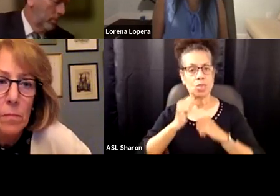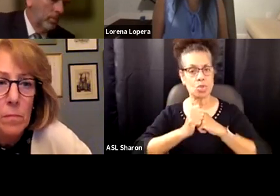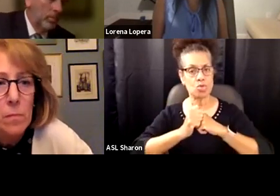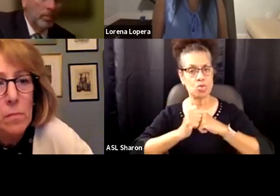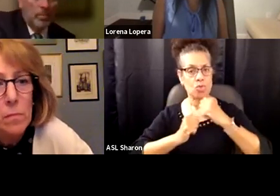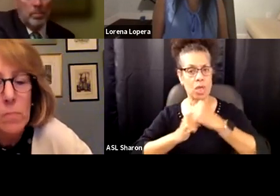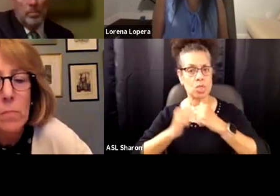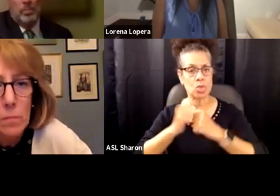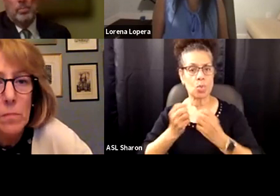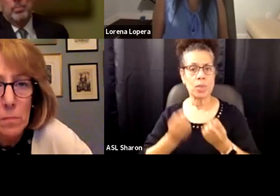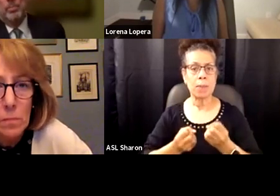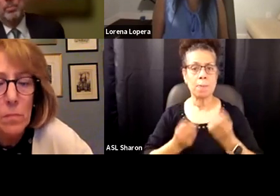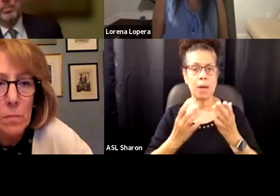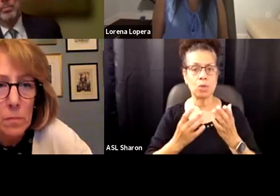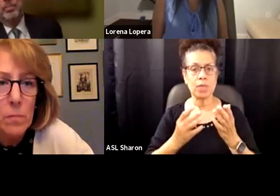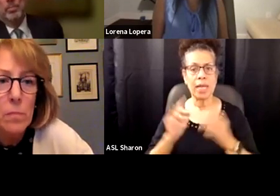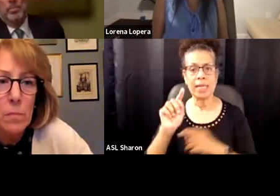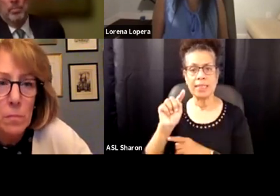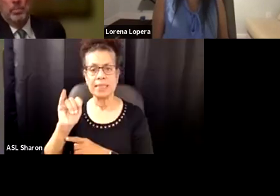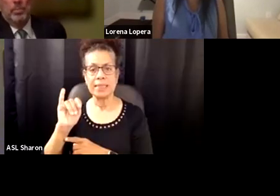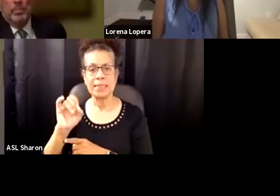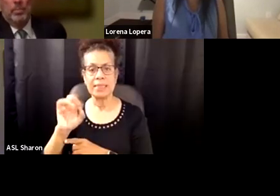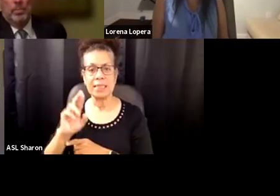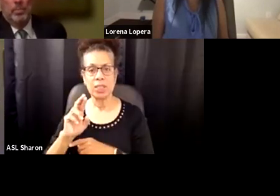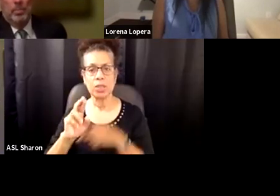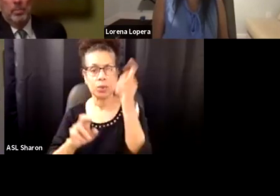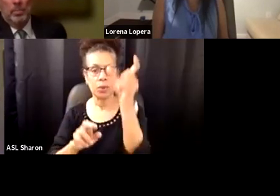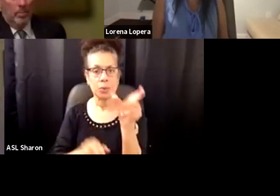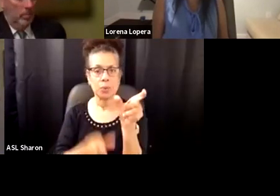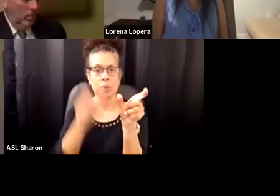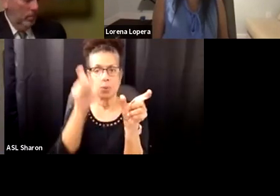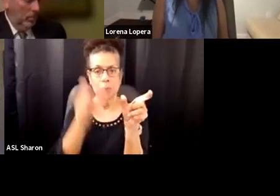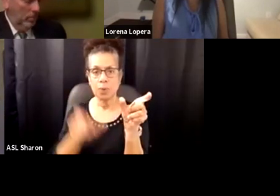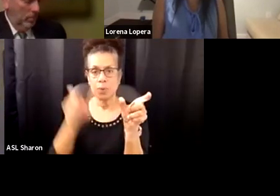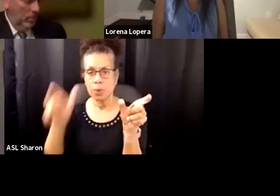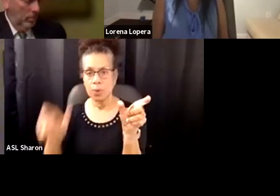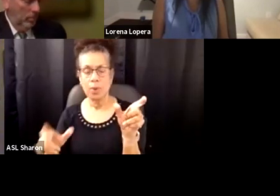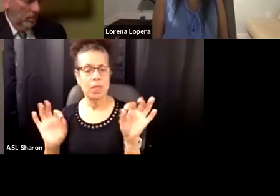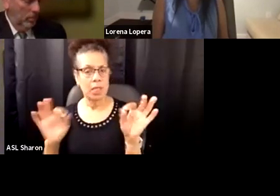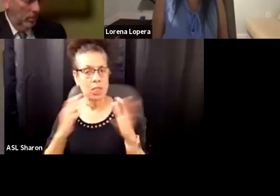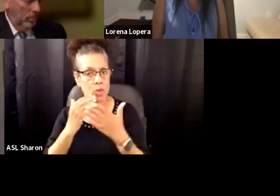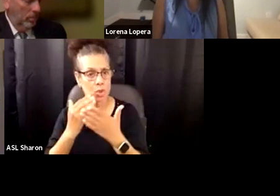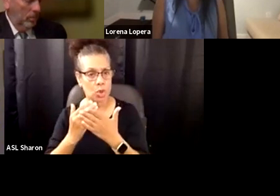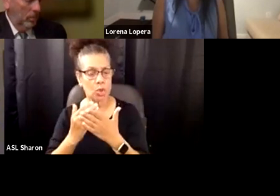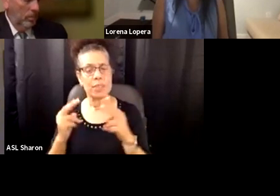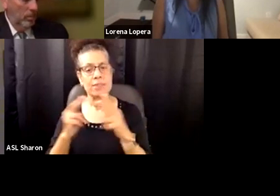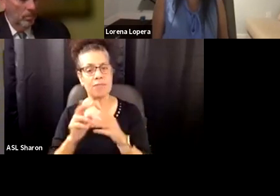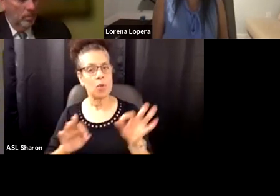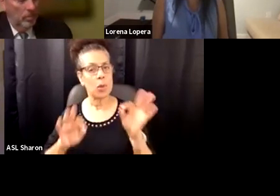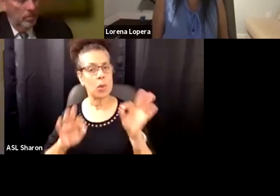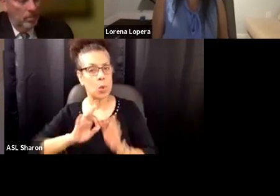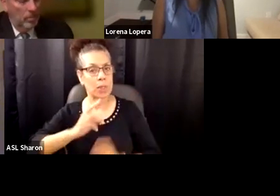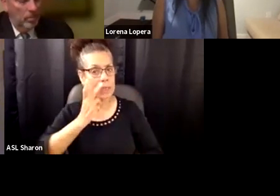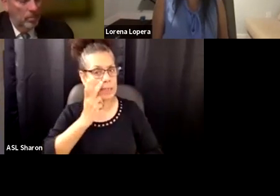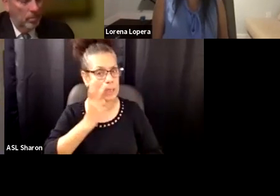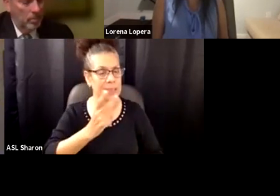multi-tier support system is just brilliant and wonderful a huge moving forward in the field just so important for us to see i